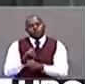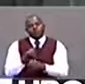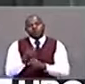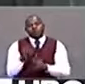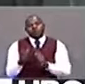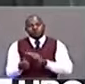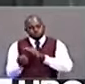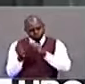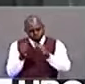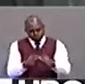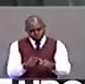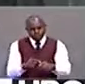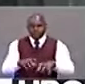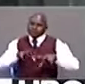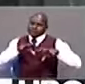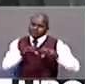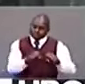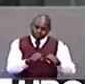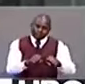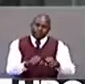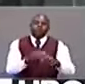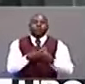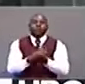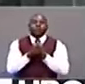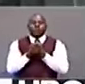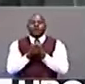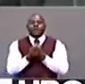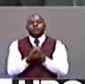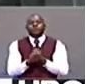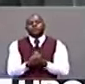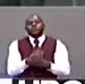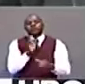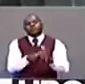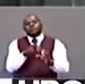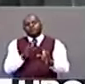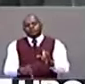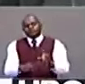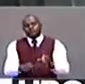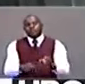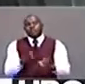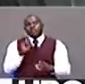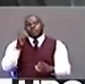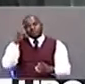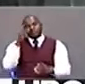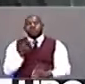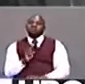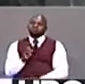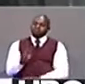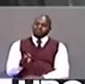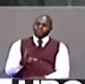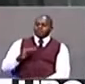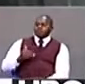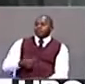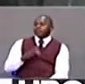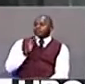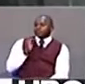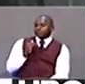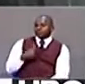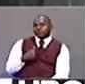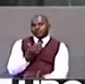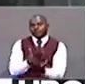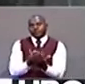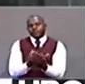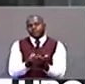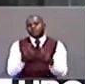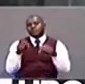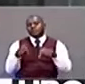go and take over, and Mukwano is out crying, and government is looking on. So, Madam Speaker, I want to appeal to